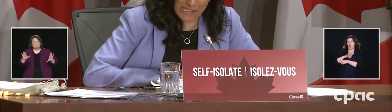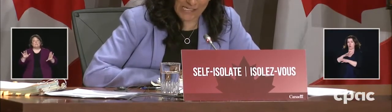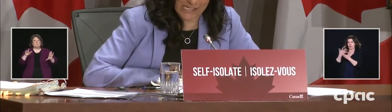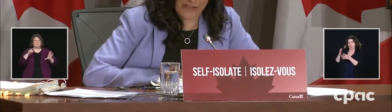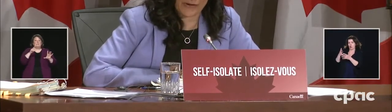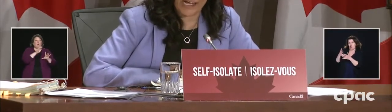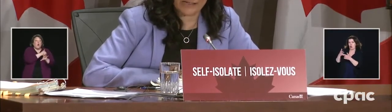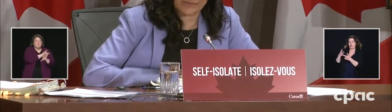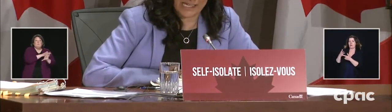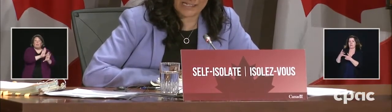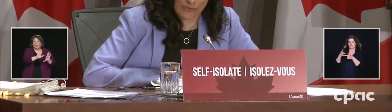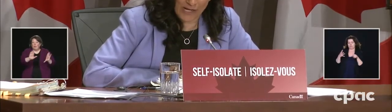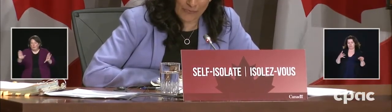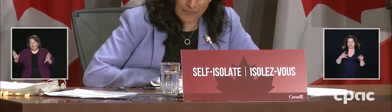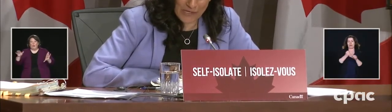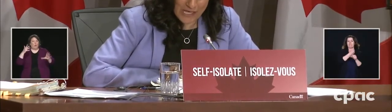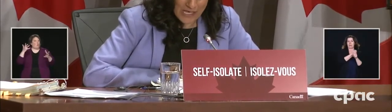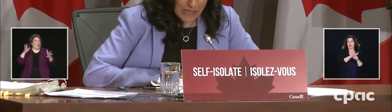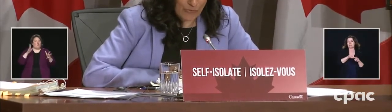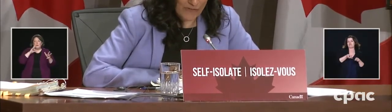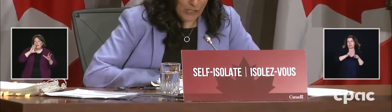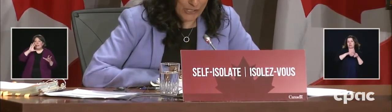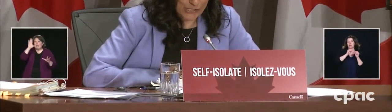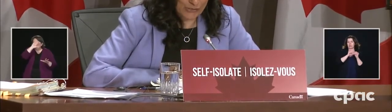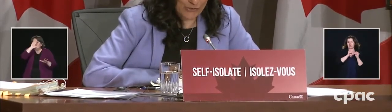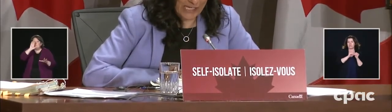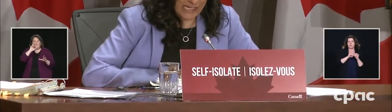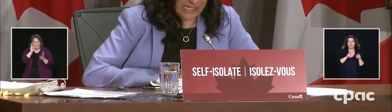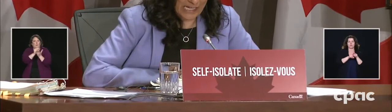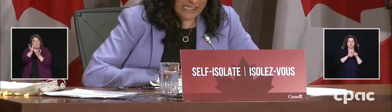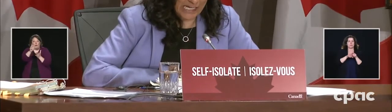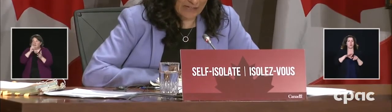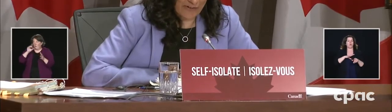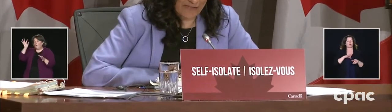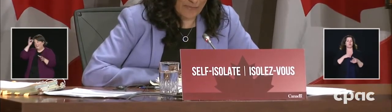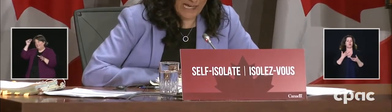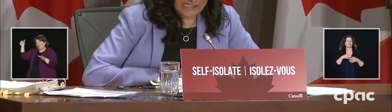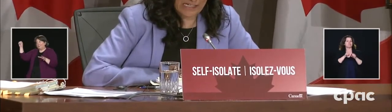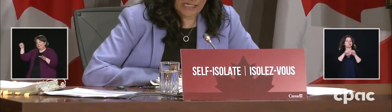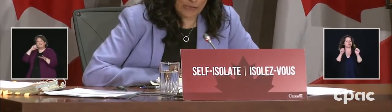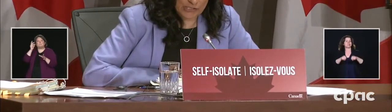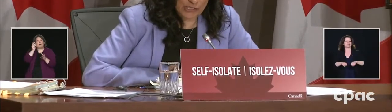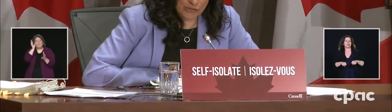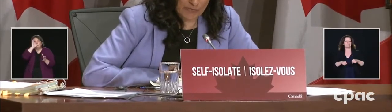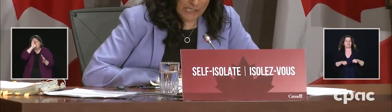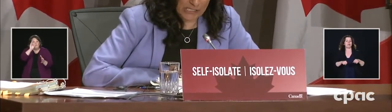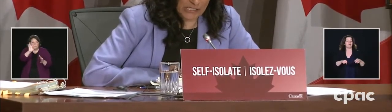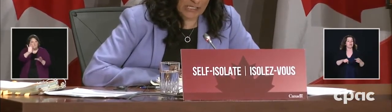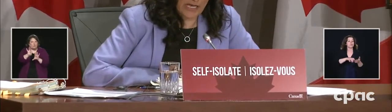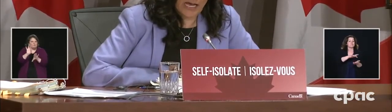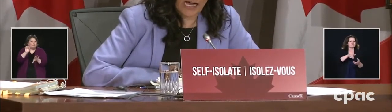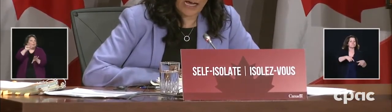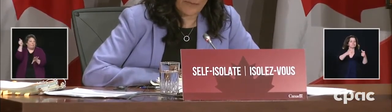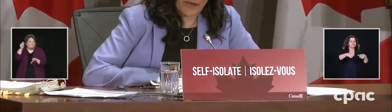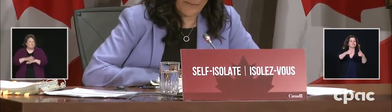range of PPE and other items as well. Moving on to KN95 masks, close to 2